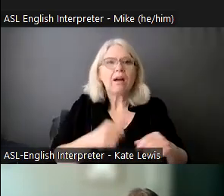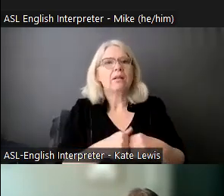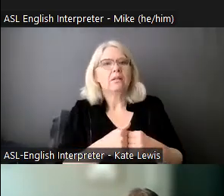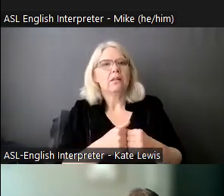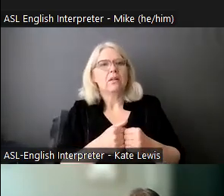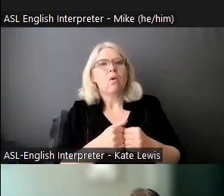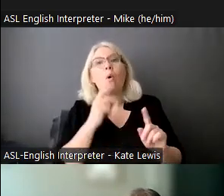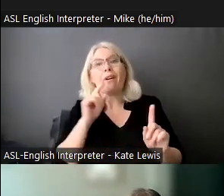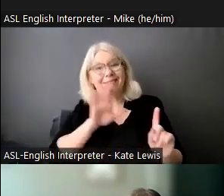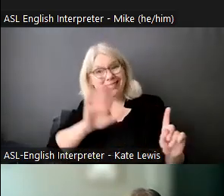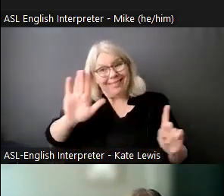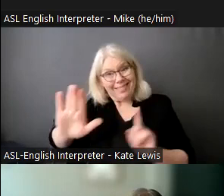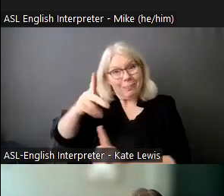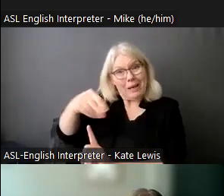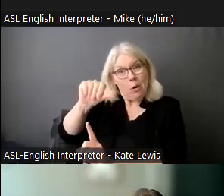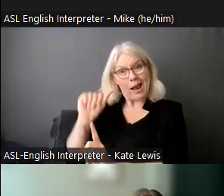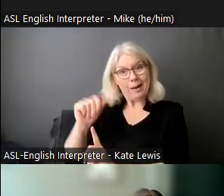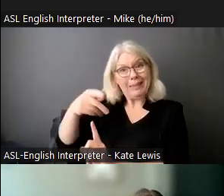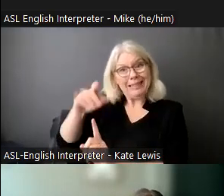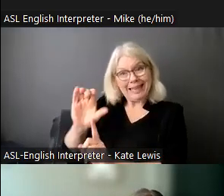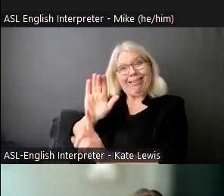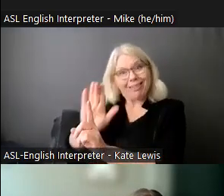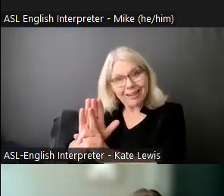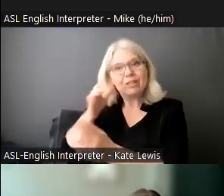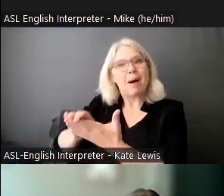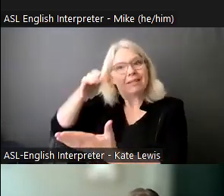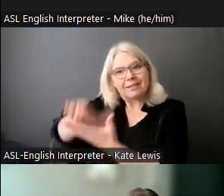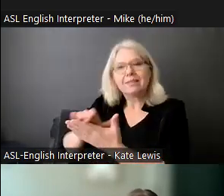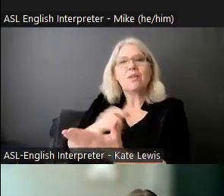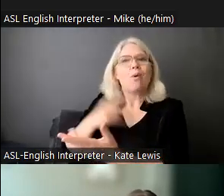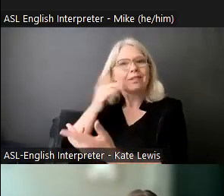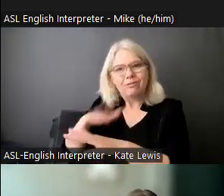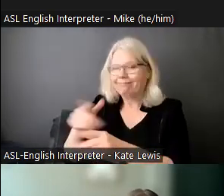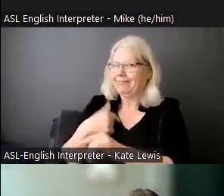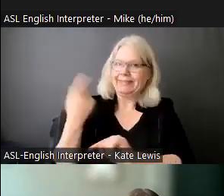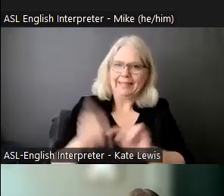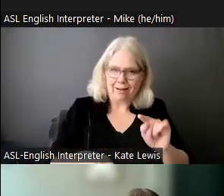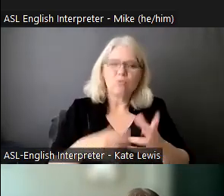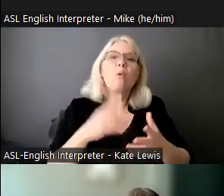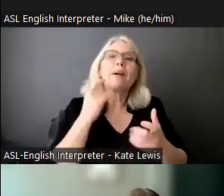your own that you're following those witnessing rules. You're not just getting your spouse to witness the document for you.